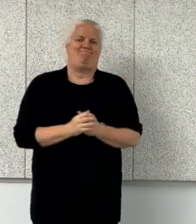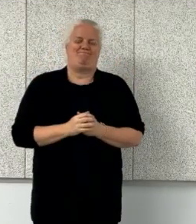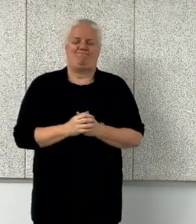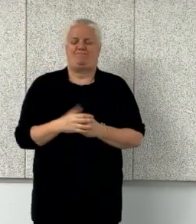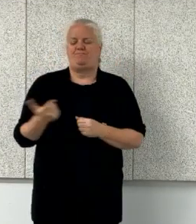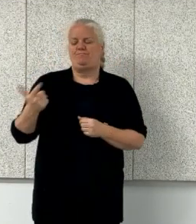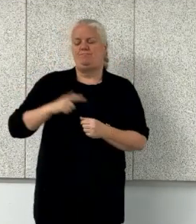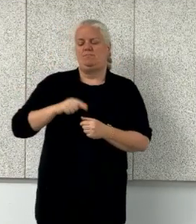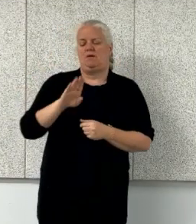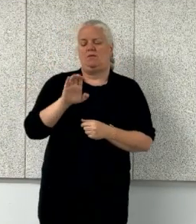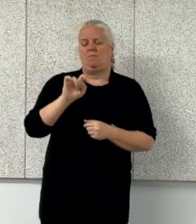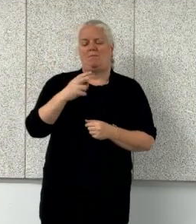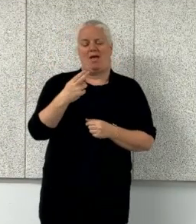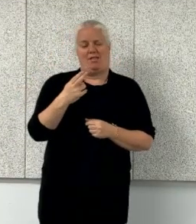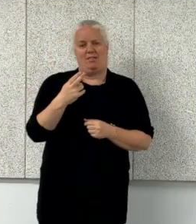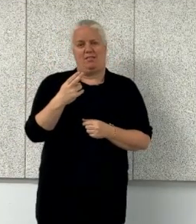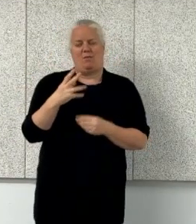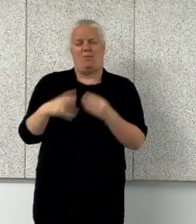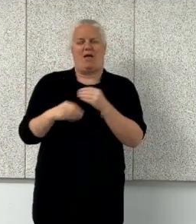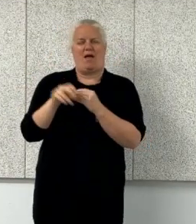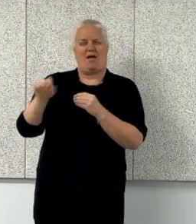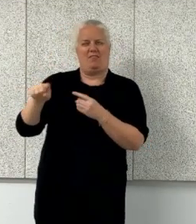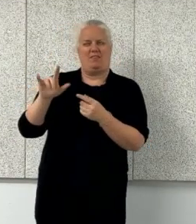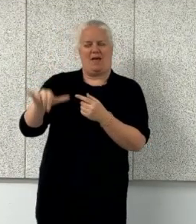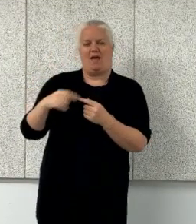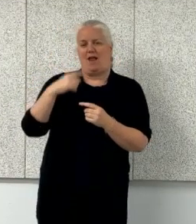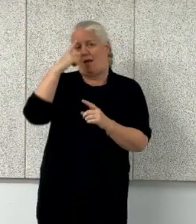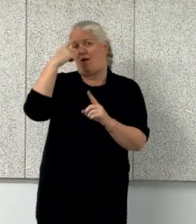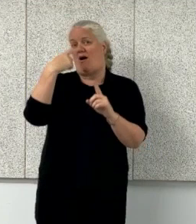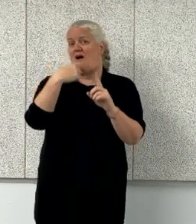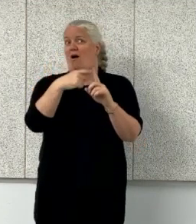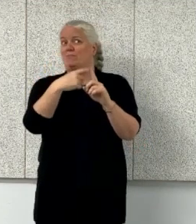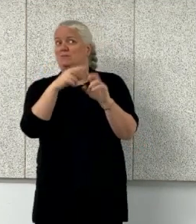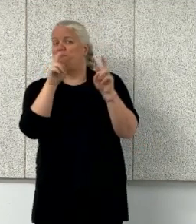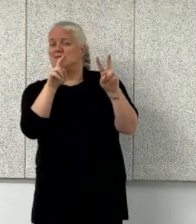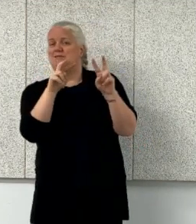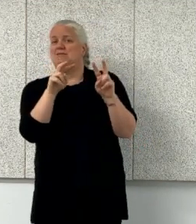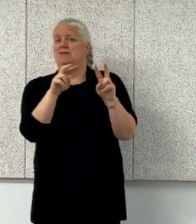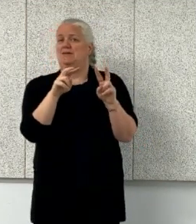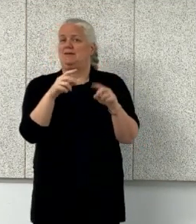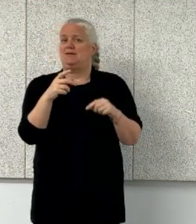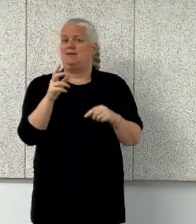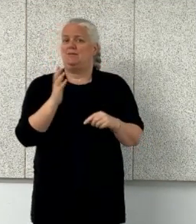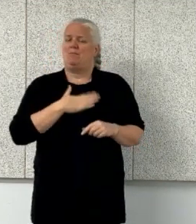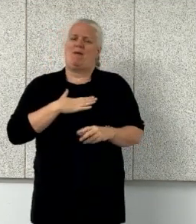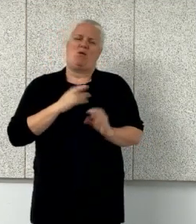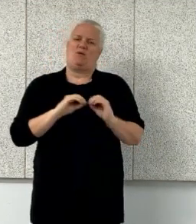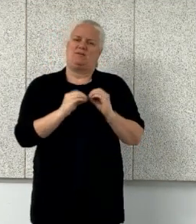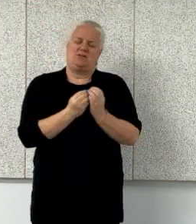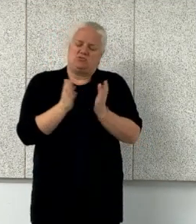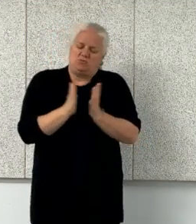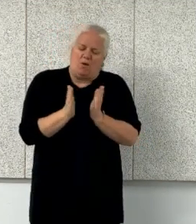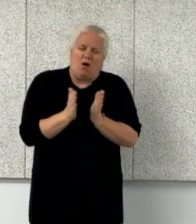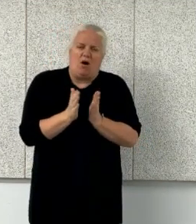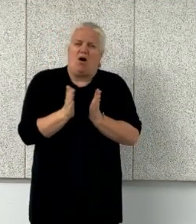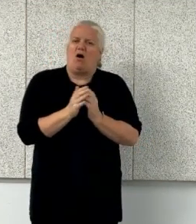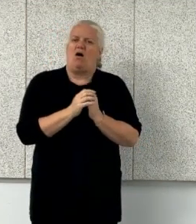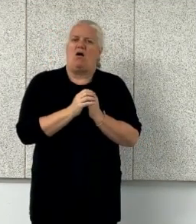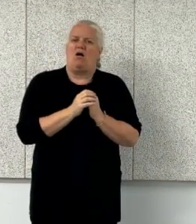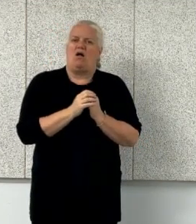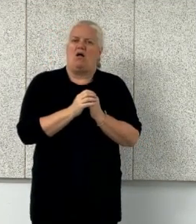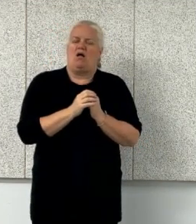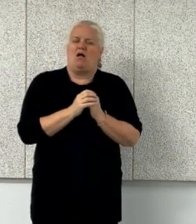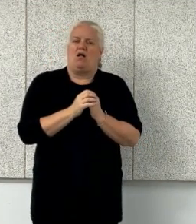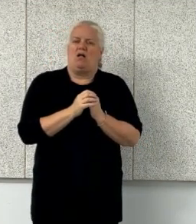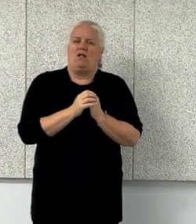Just kind of piggybacking on that, I am optimistic as an incredibly small organization and kind of single run